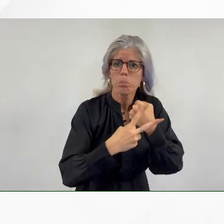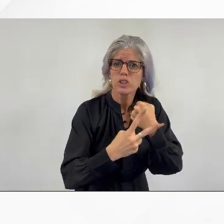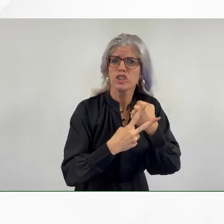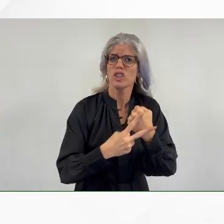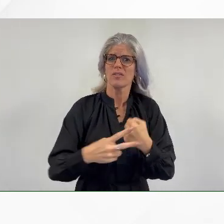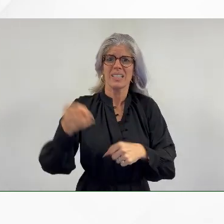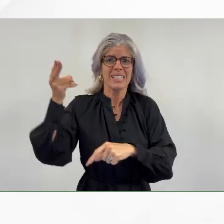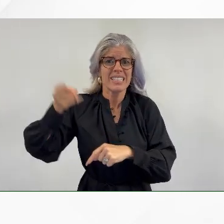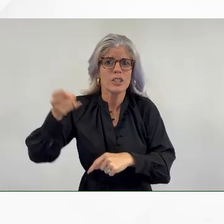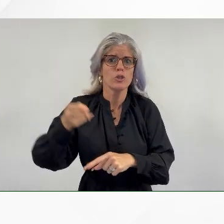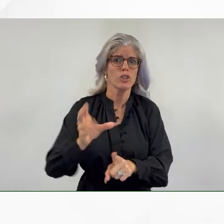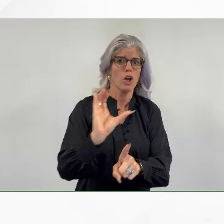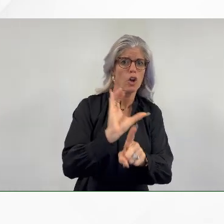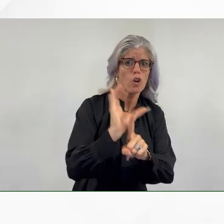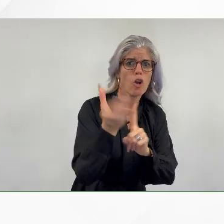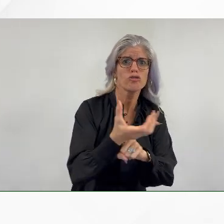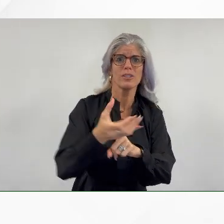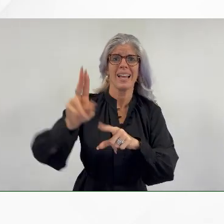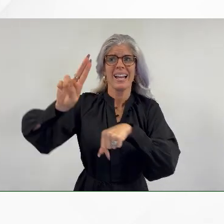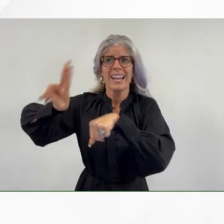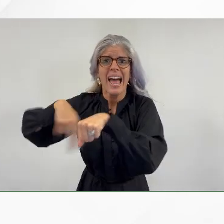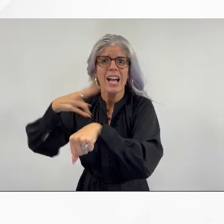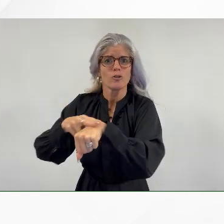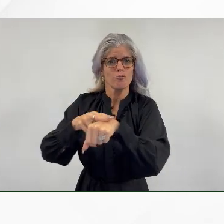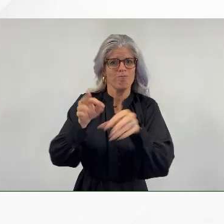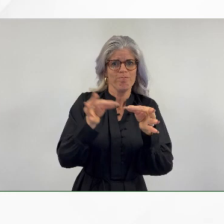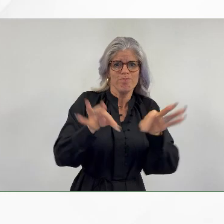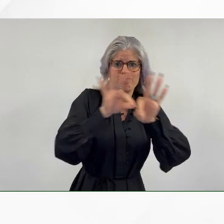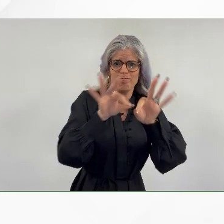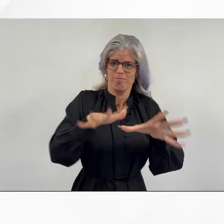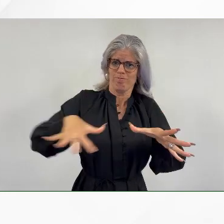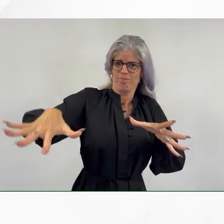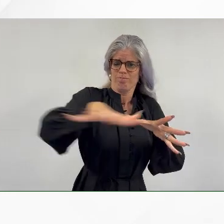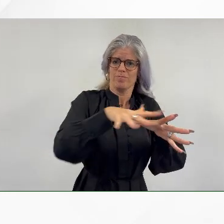federal environmental and historic preservation policies and laws.